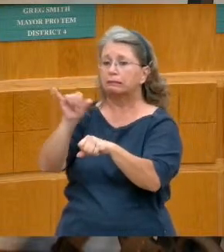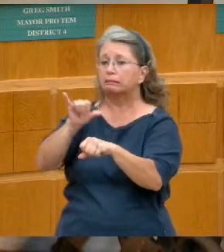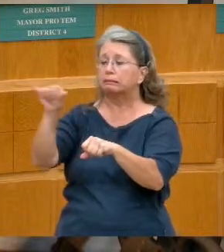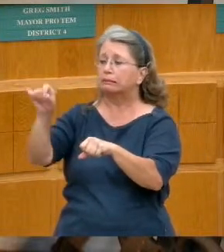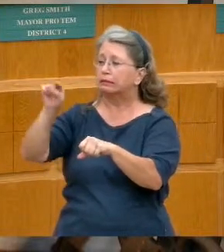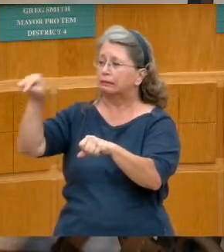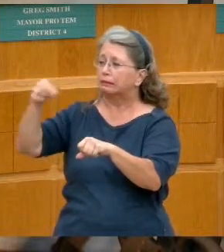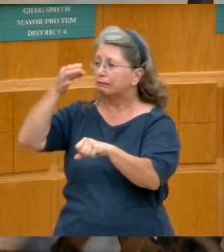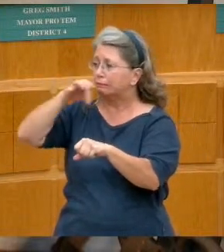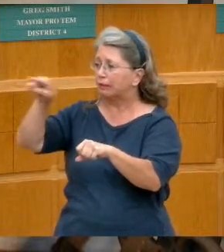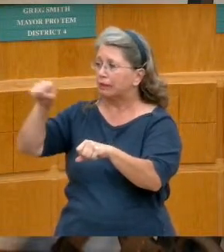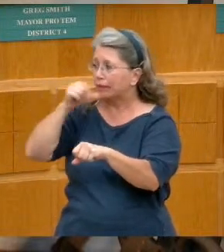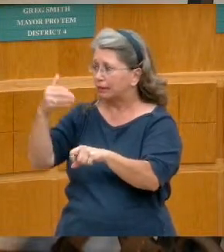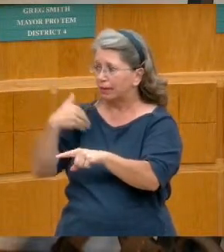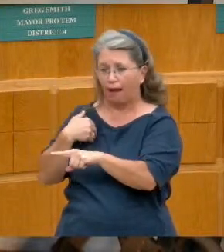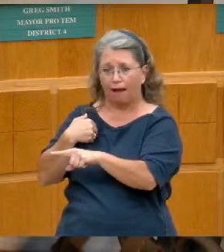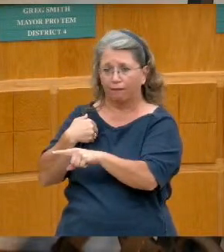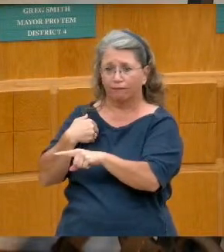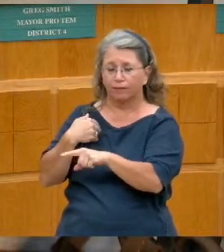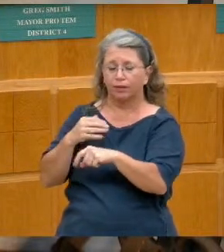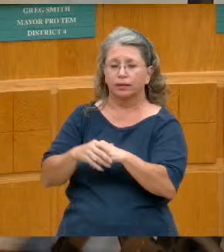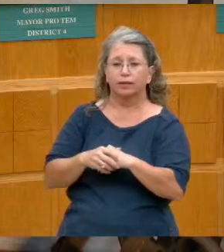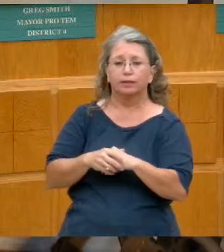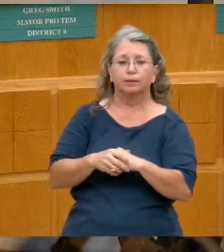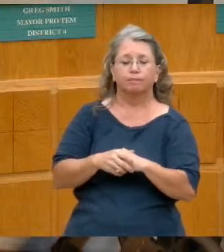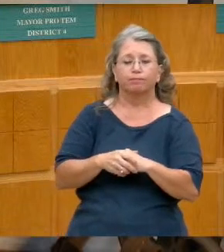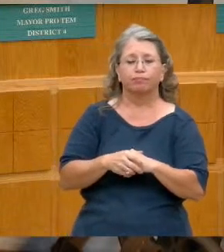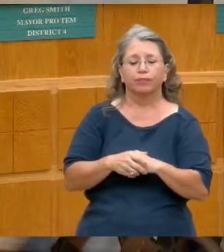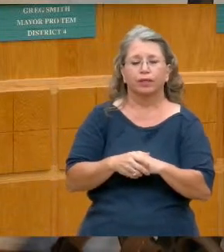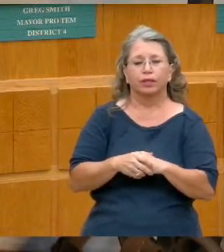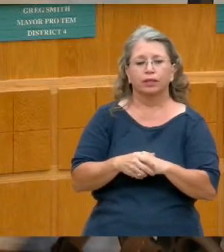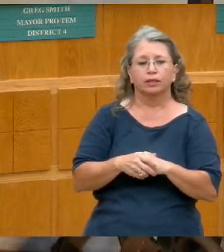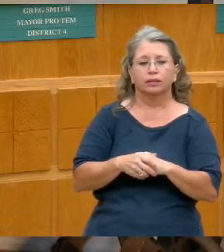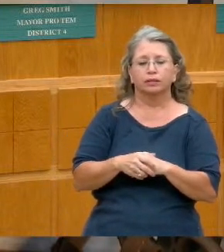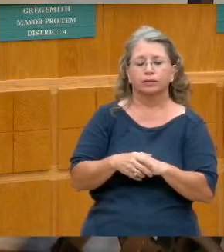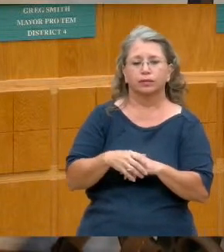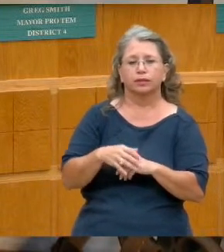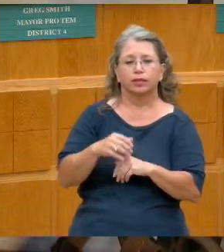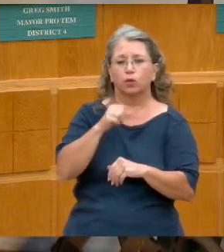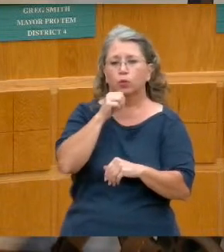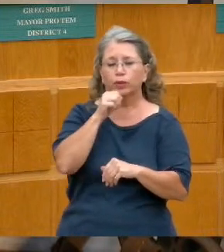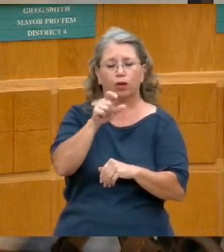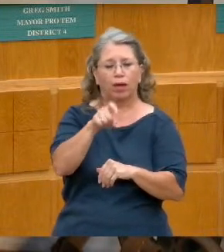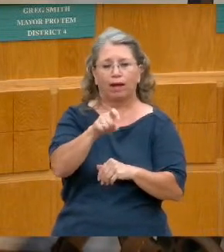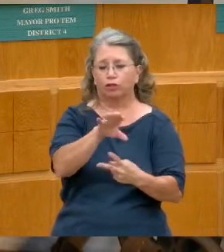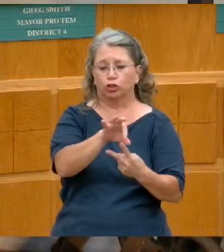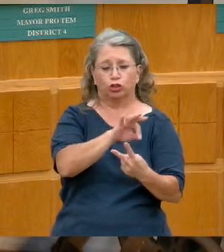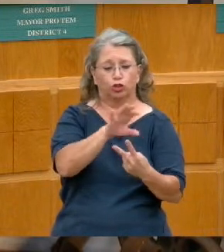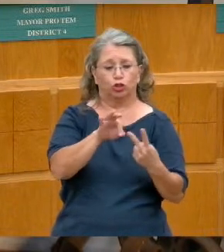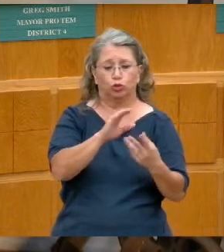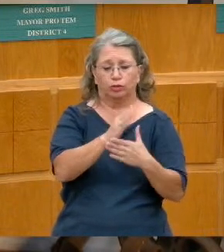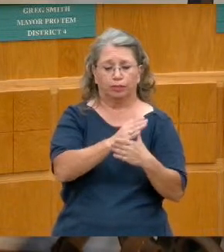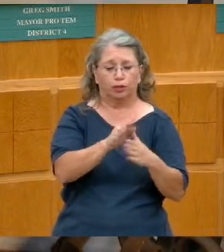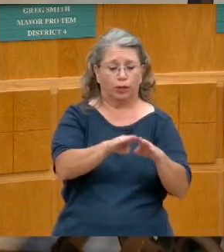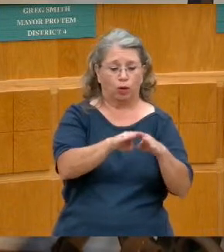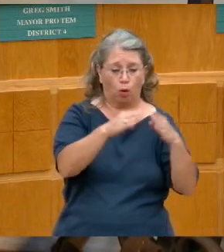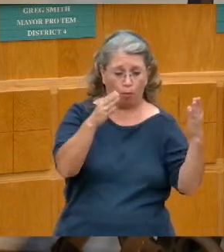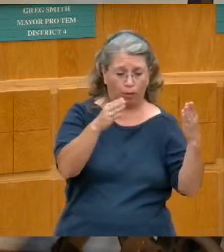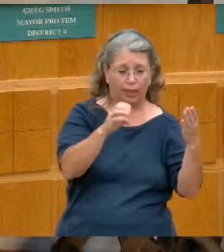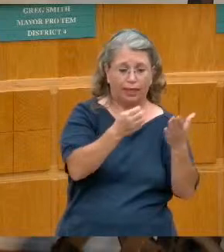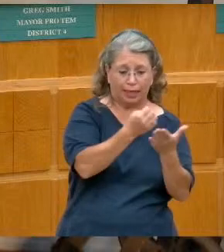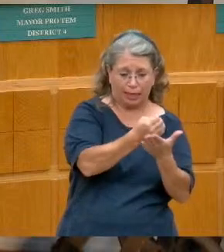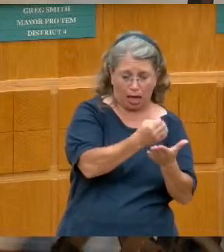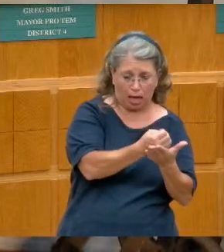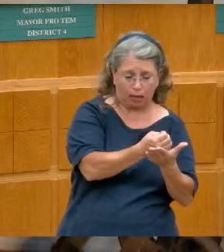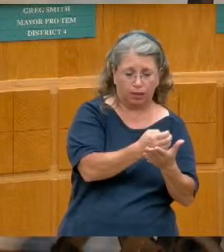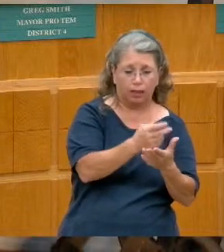advantage. As the governor said, we don't have to choose between opening up the economy and keeping people safe. We can strike a balance